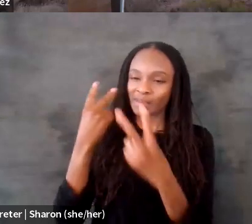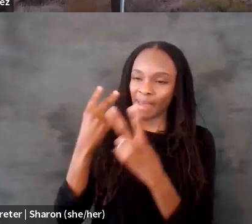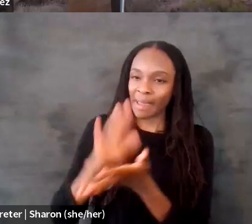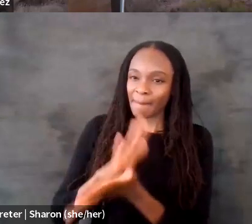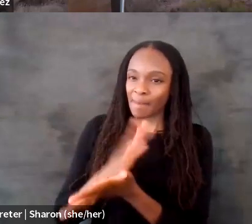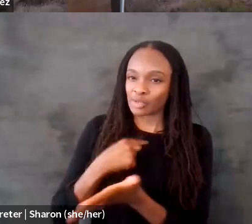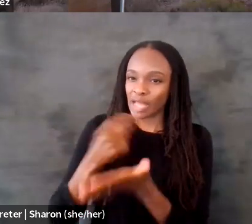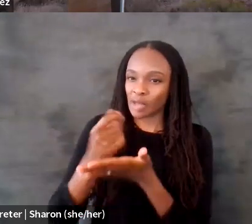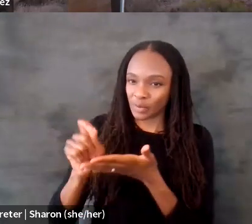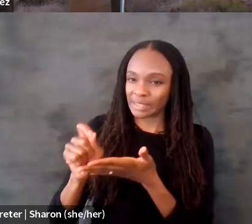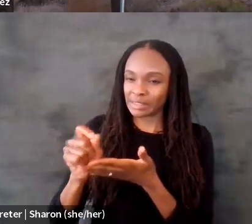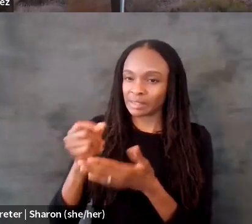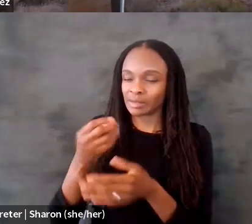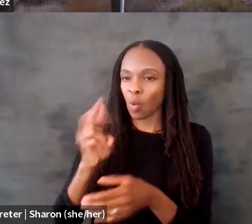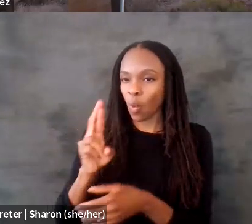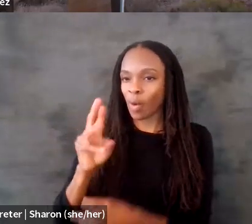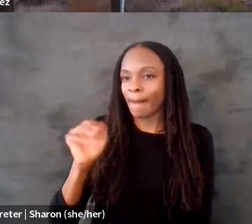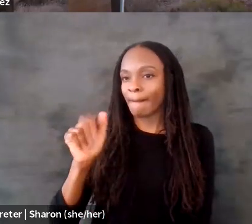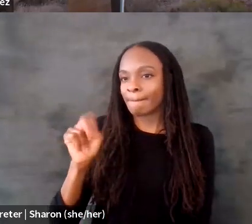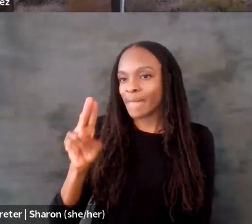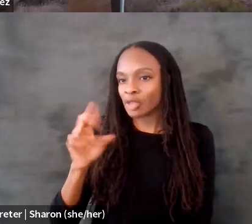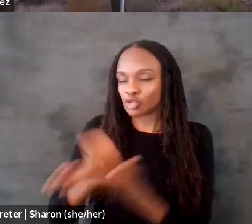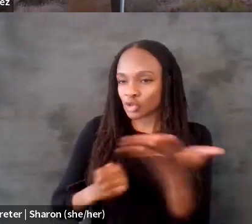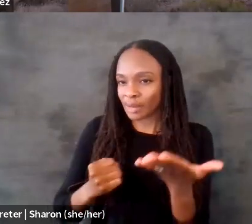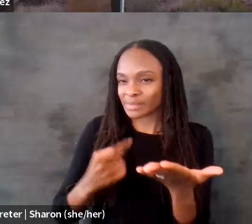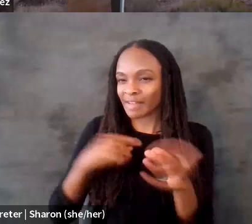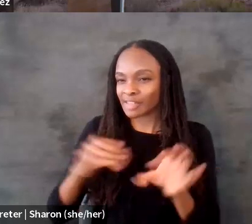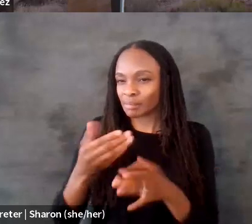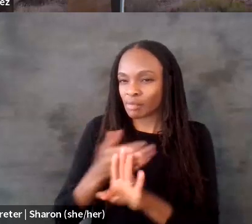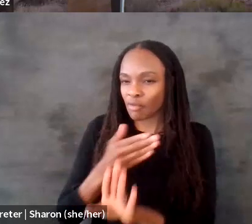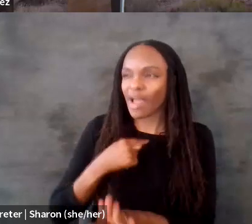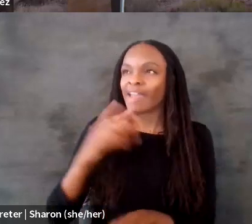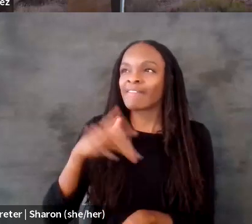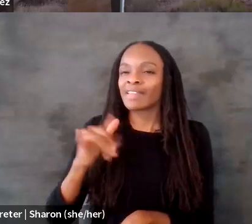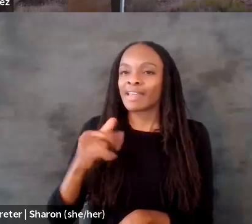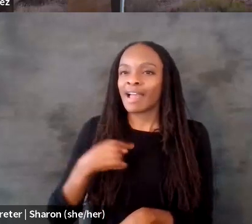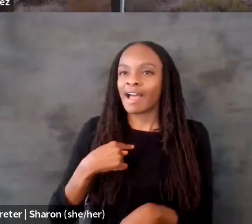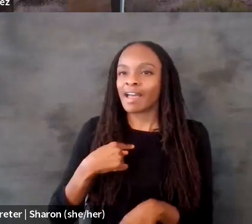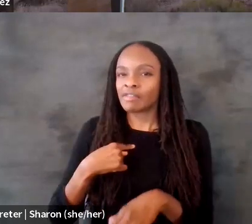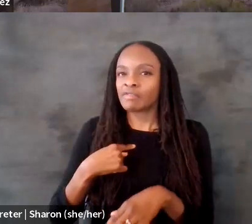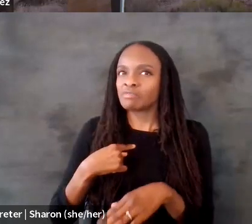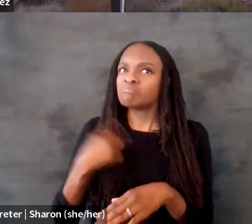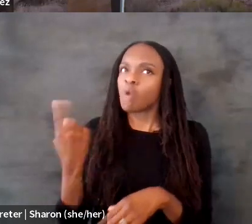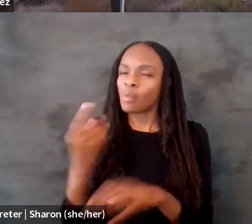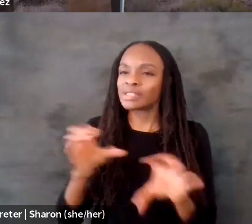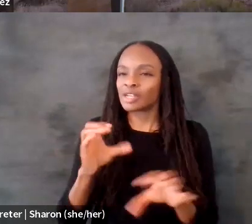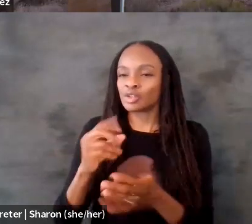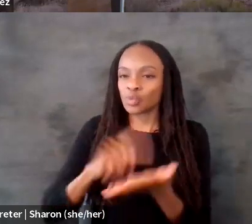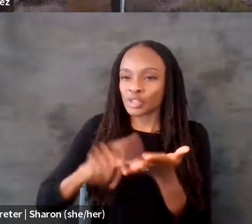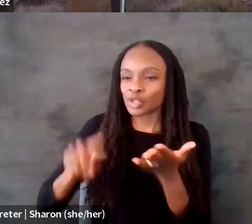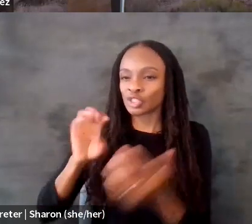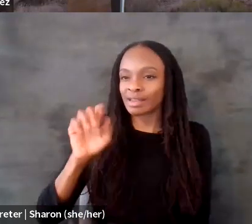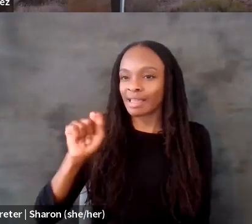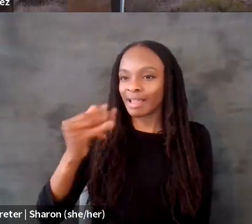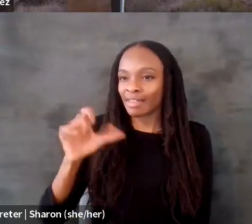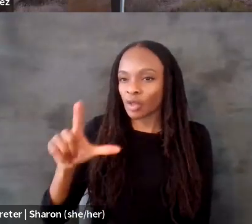written or manuscripts and research that I've done, and I feel like I've always done research in an ethical manner. But there's times when I look back and I